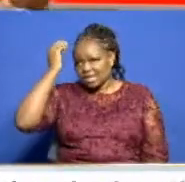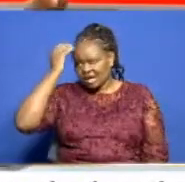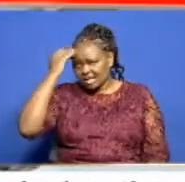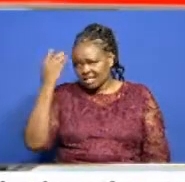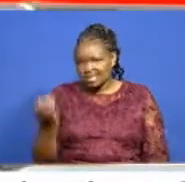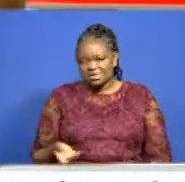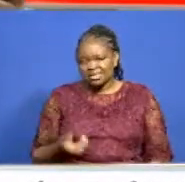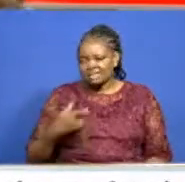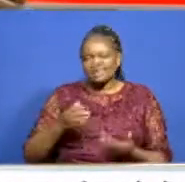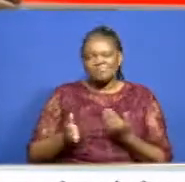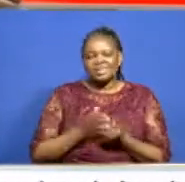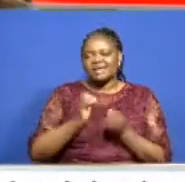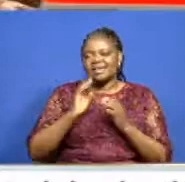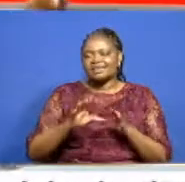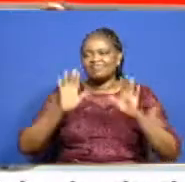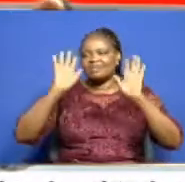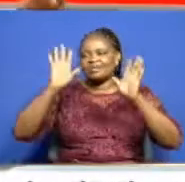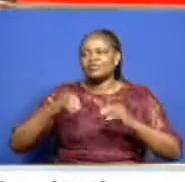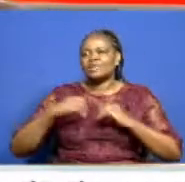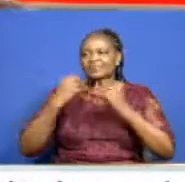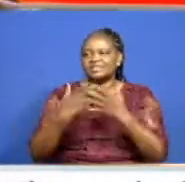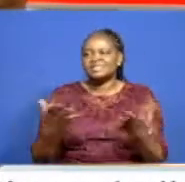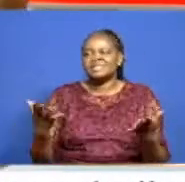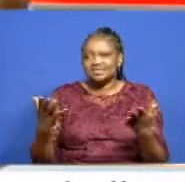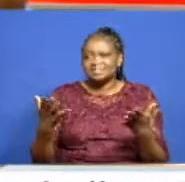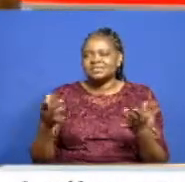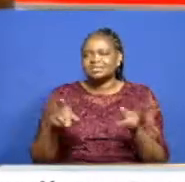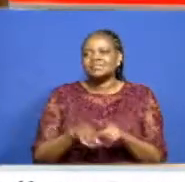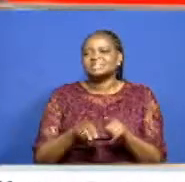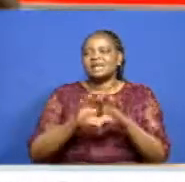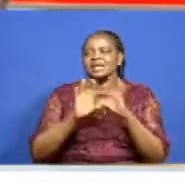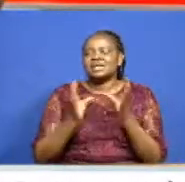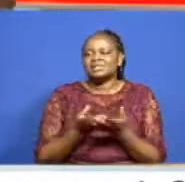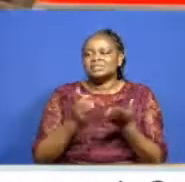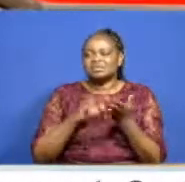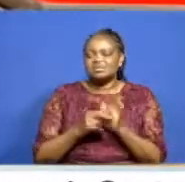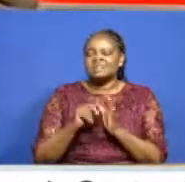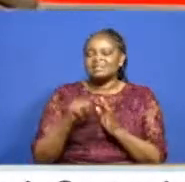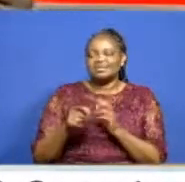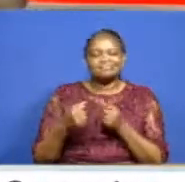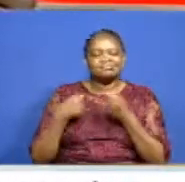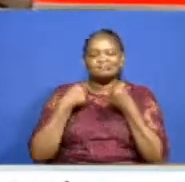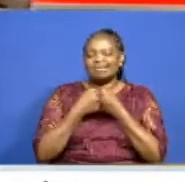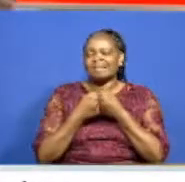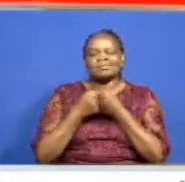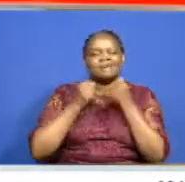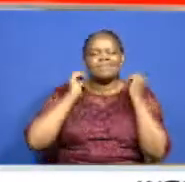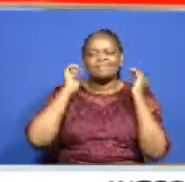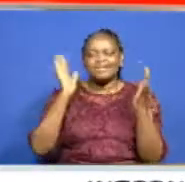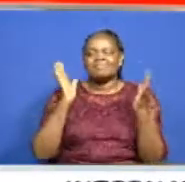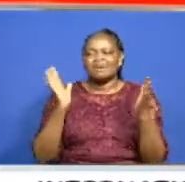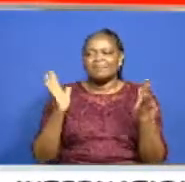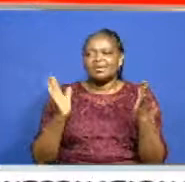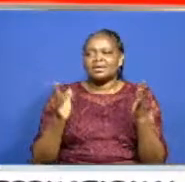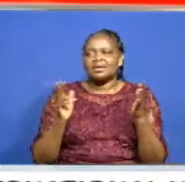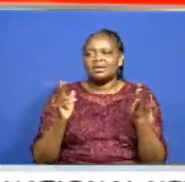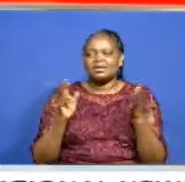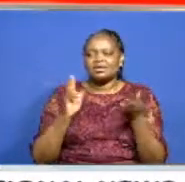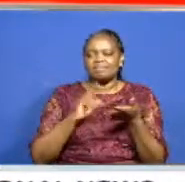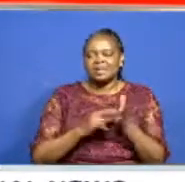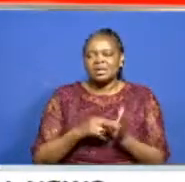is important to provide facilities in the same classroom. So these are real challenges which can be done. So my view